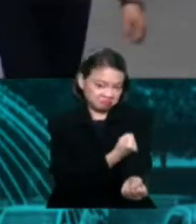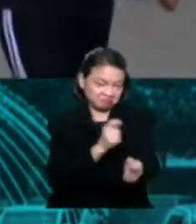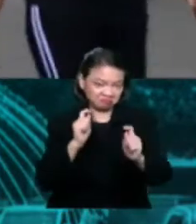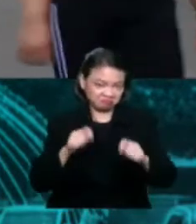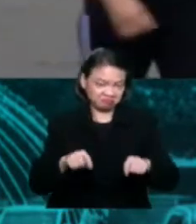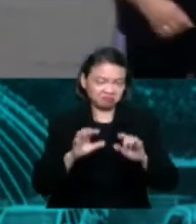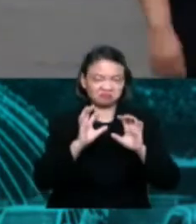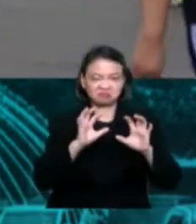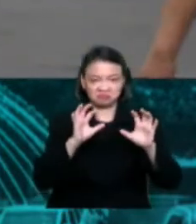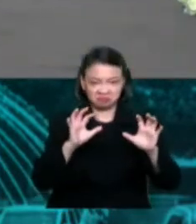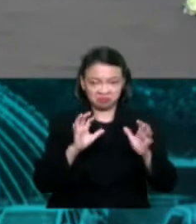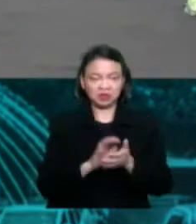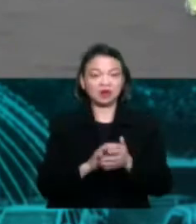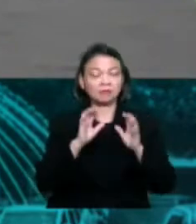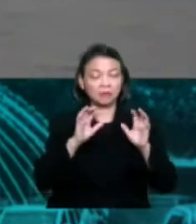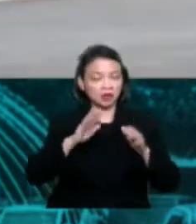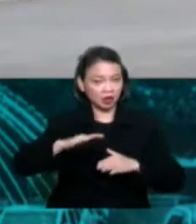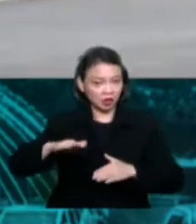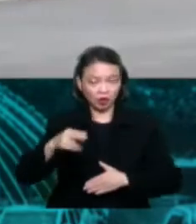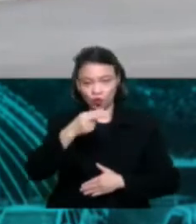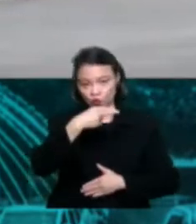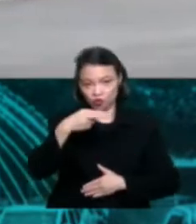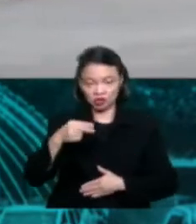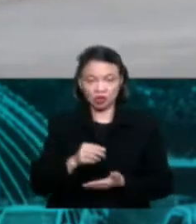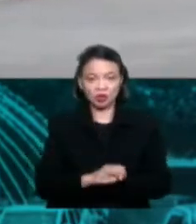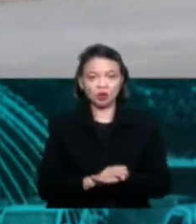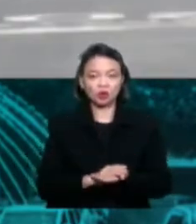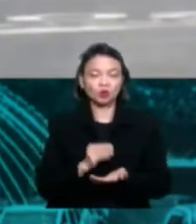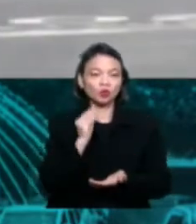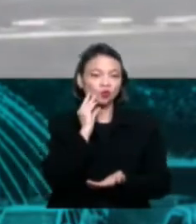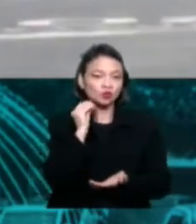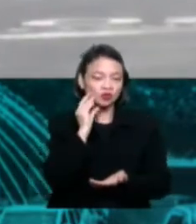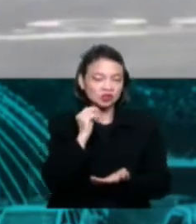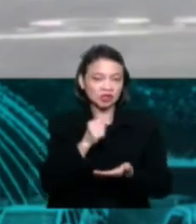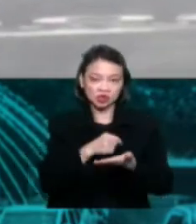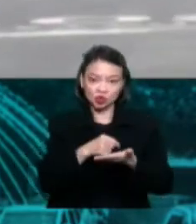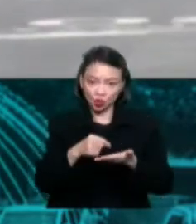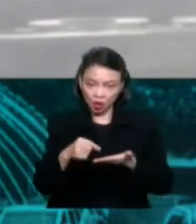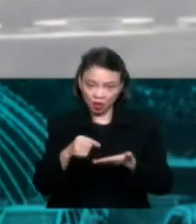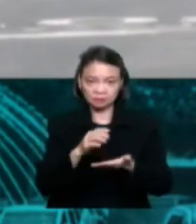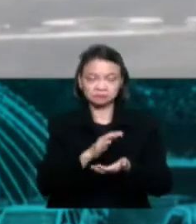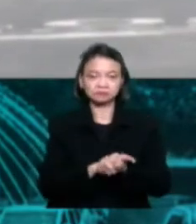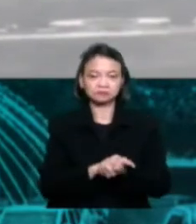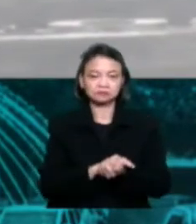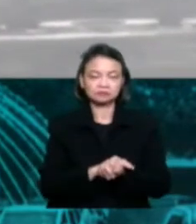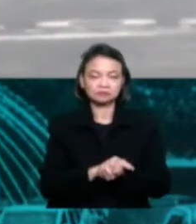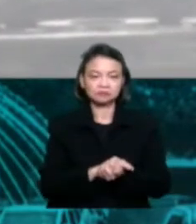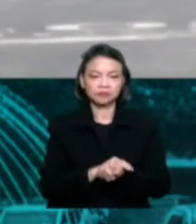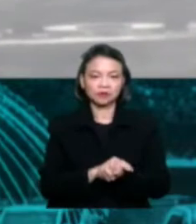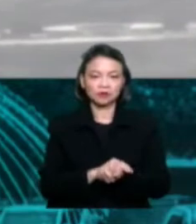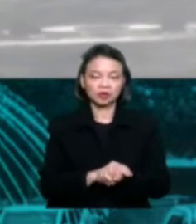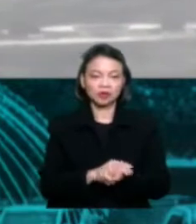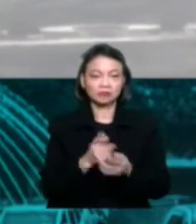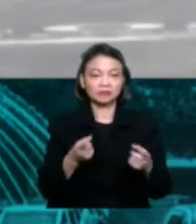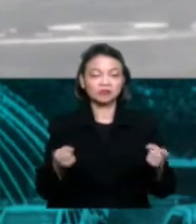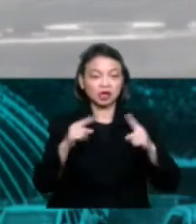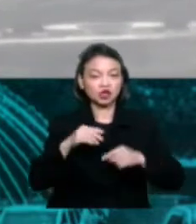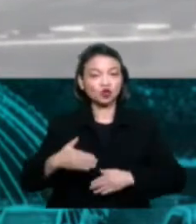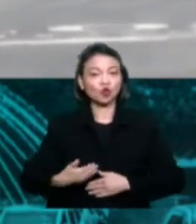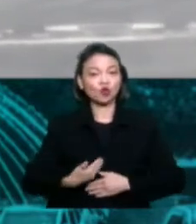are school going, I think school is the major location, and then we may need special initiative for children who are not in